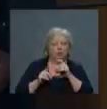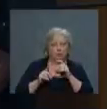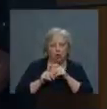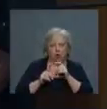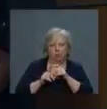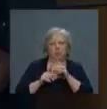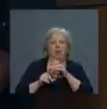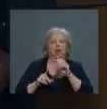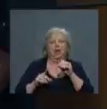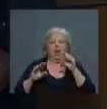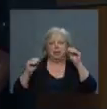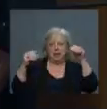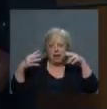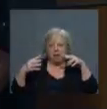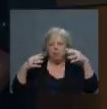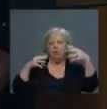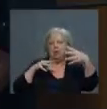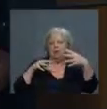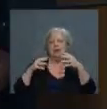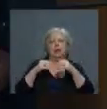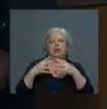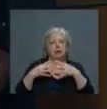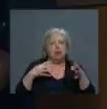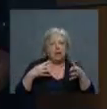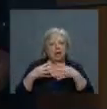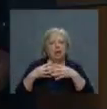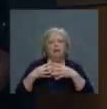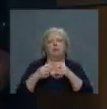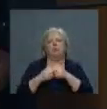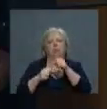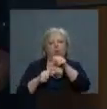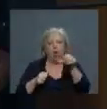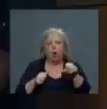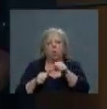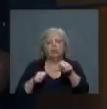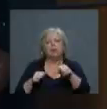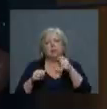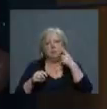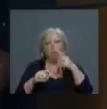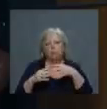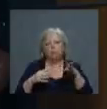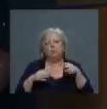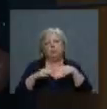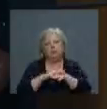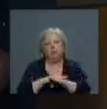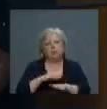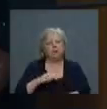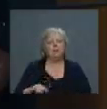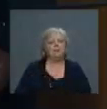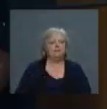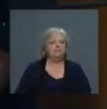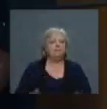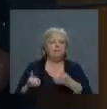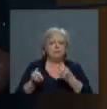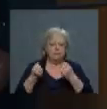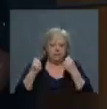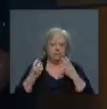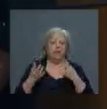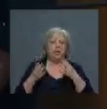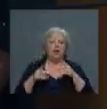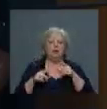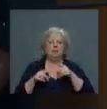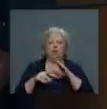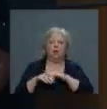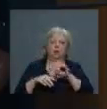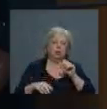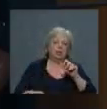and security gates with codes to get in. A lot of those locations down